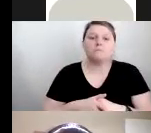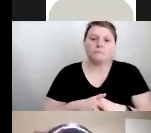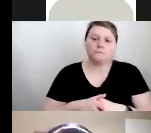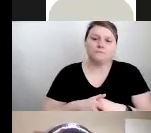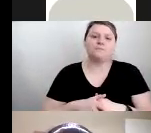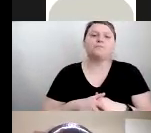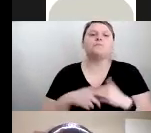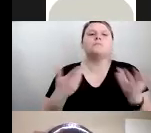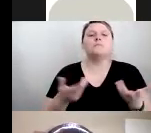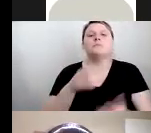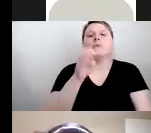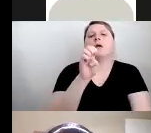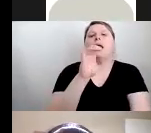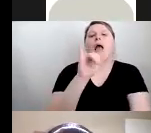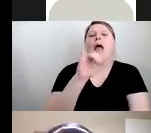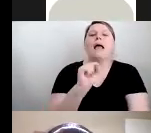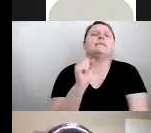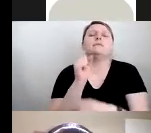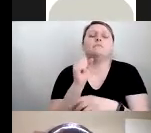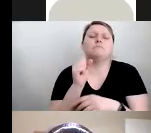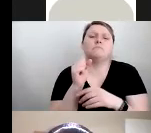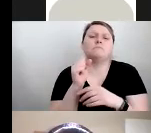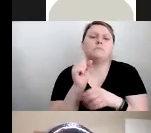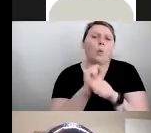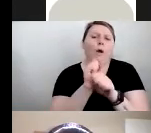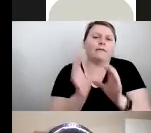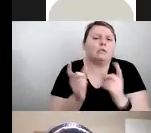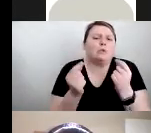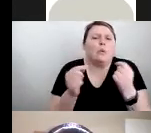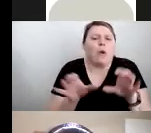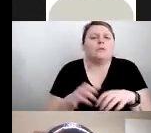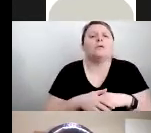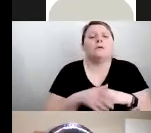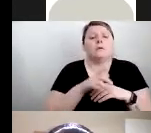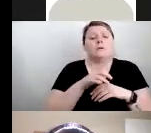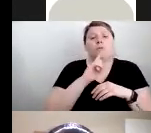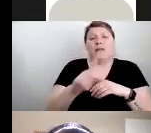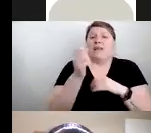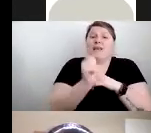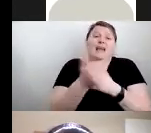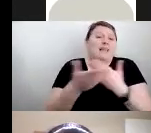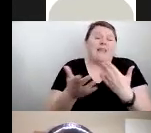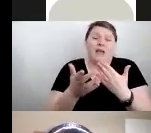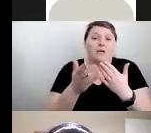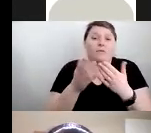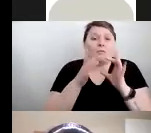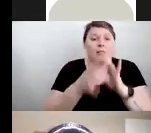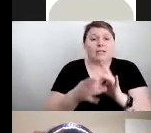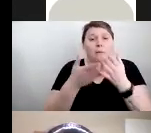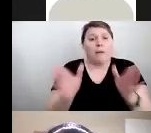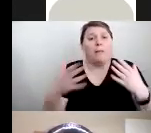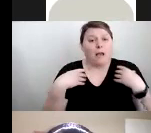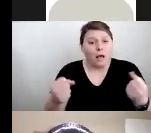So what do EIS officers do? They pretty much do anything that has to do with public health, not just global health, but public health. And